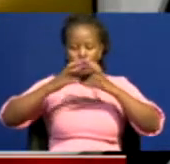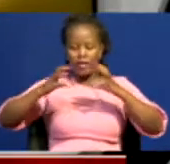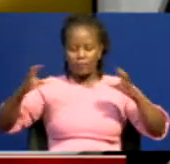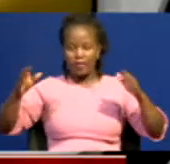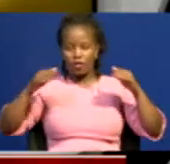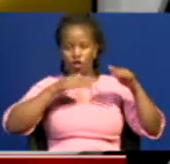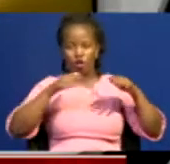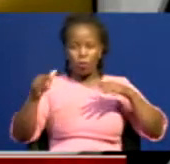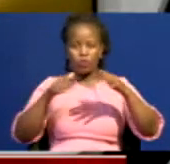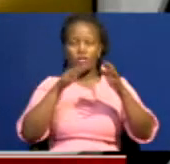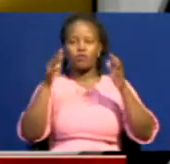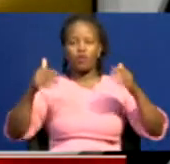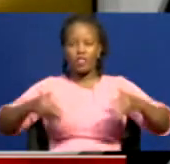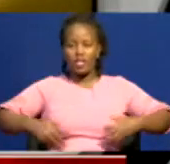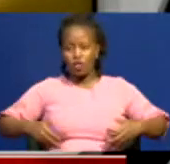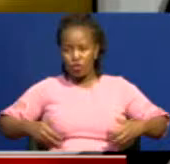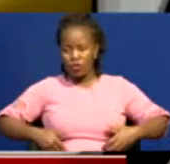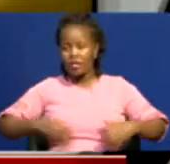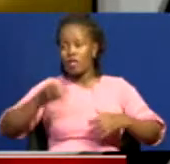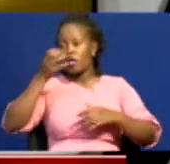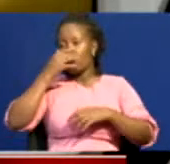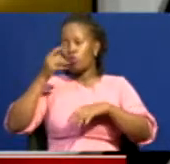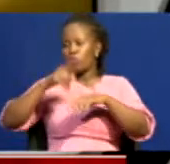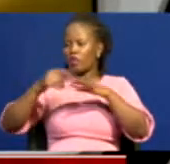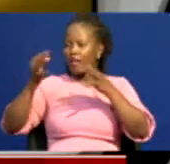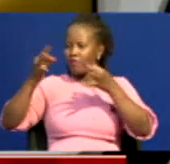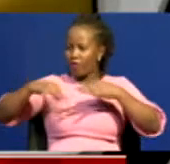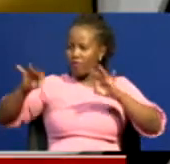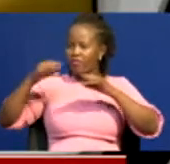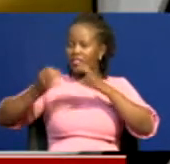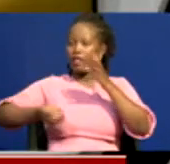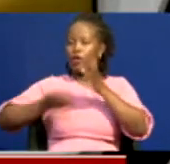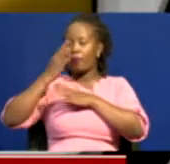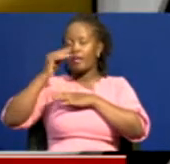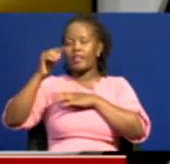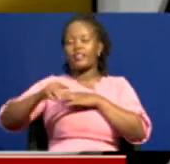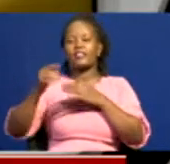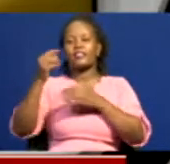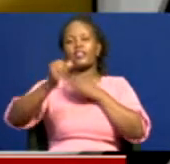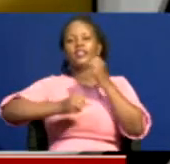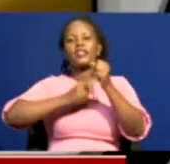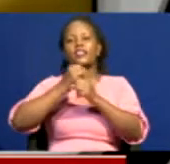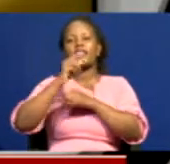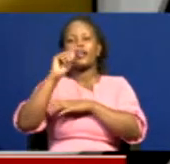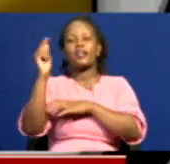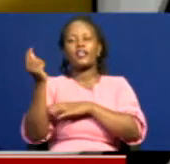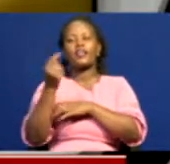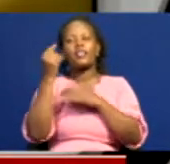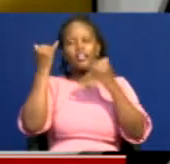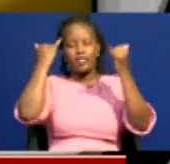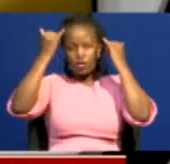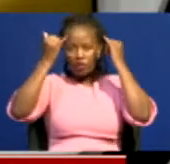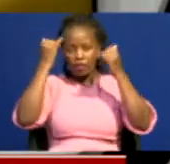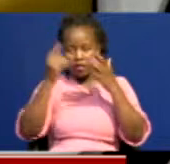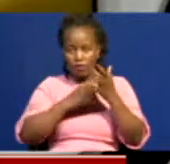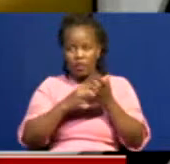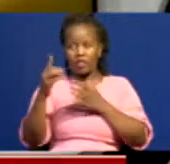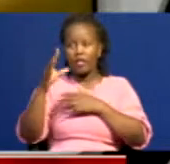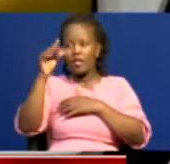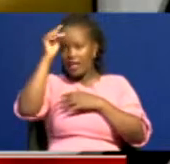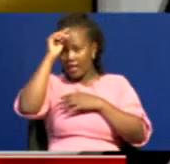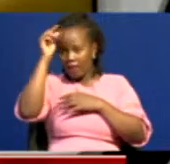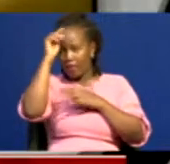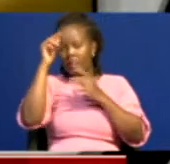youth. President Ruto, while officially opening this year's Kenya Innovation Week, said that the government is also in the process